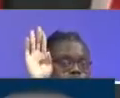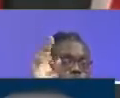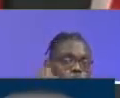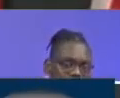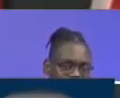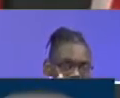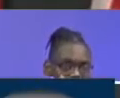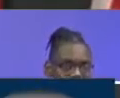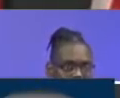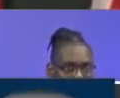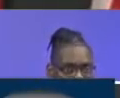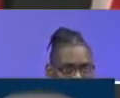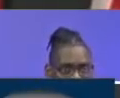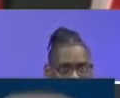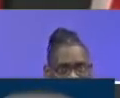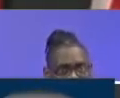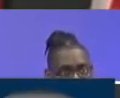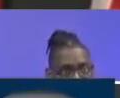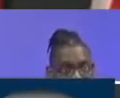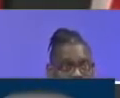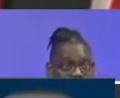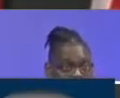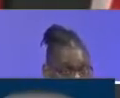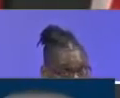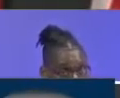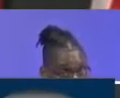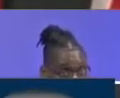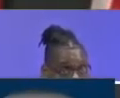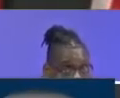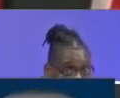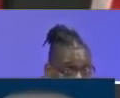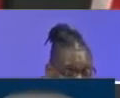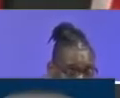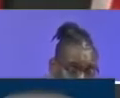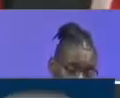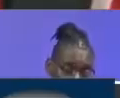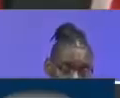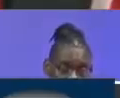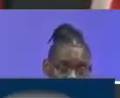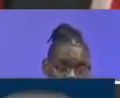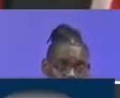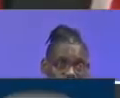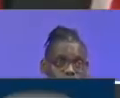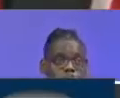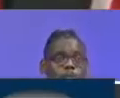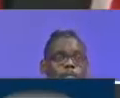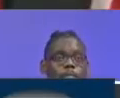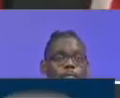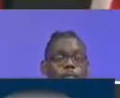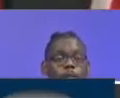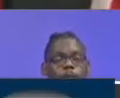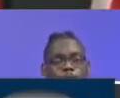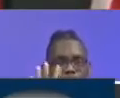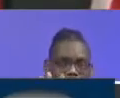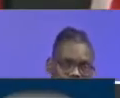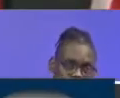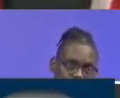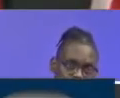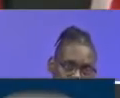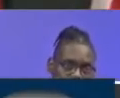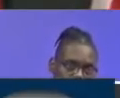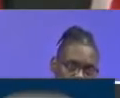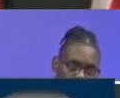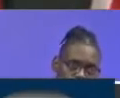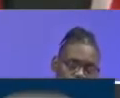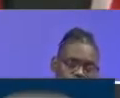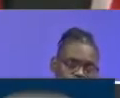mean? 5 to 12, and they already say, oh, well, it's whole day and half a night. No, it is 5 a.m. to noon. And it